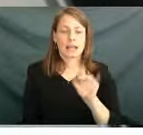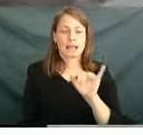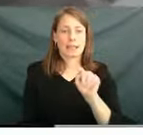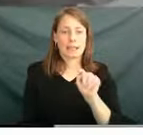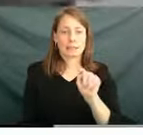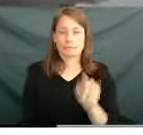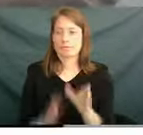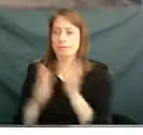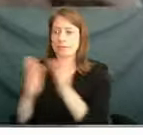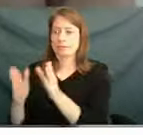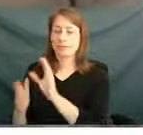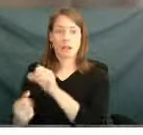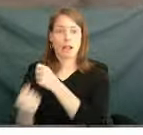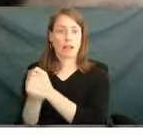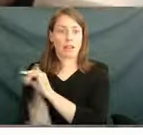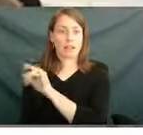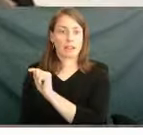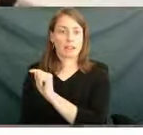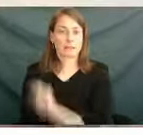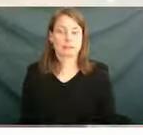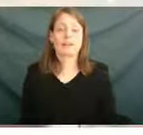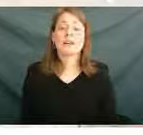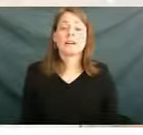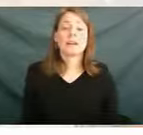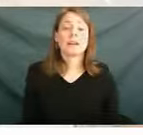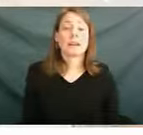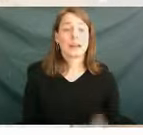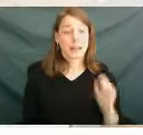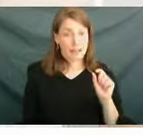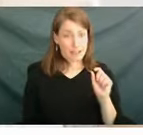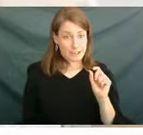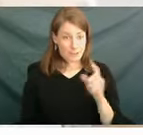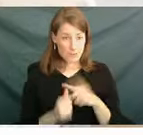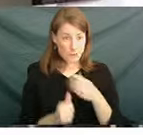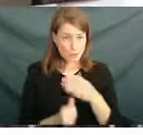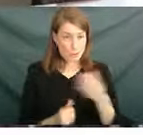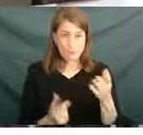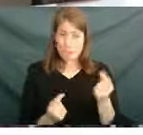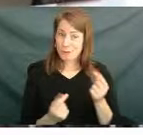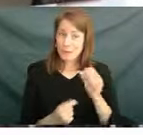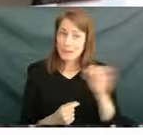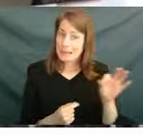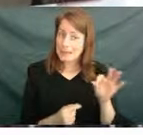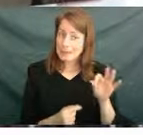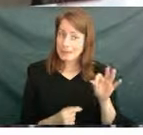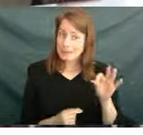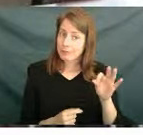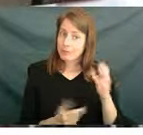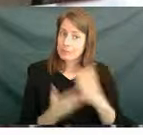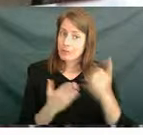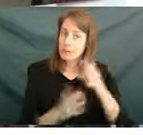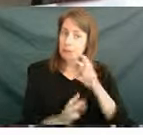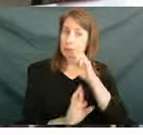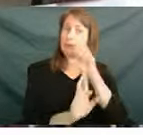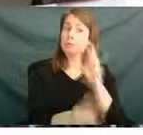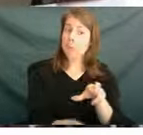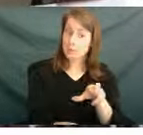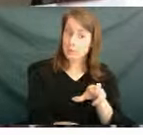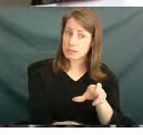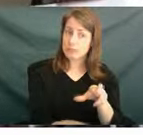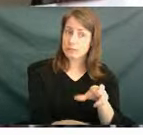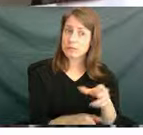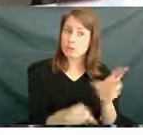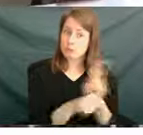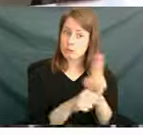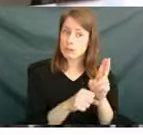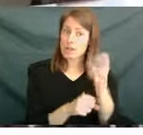right thing in reporting to them in the first instance. Secondly, teachers need to be aware of any policies in place within school if